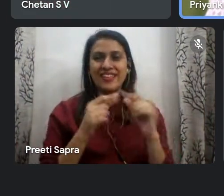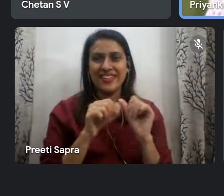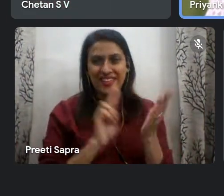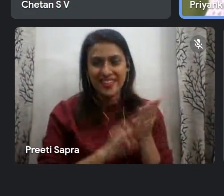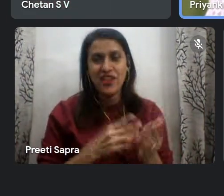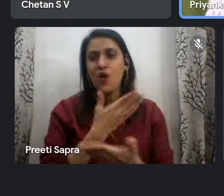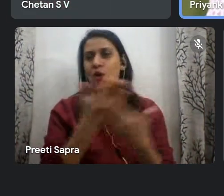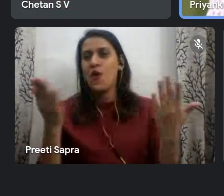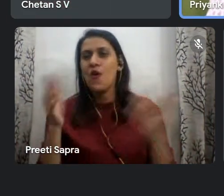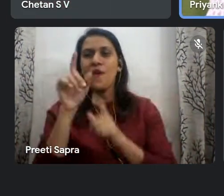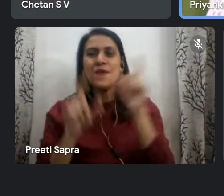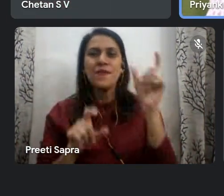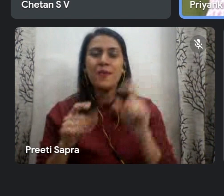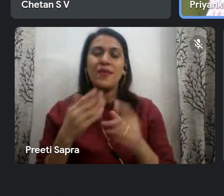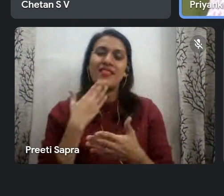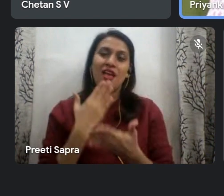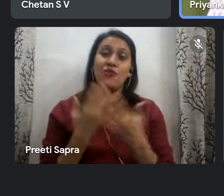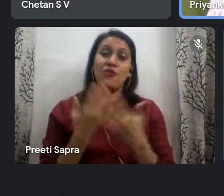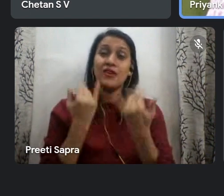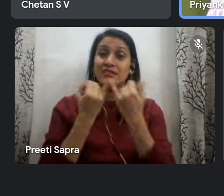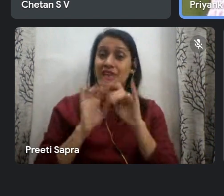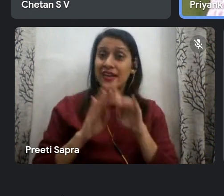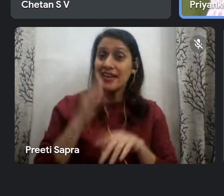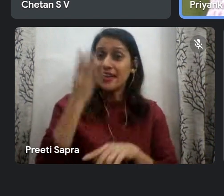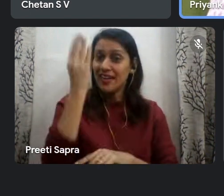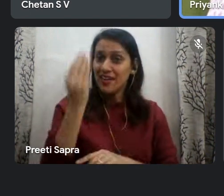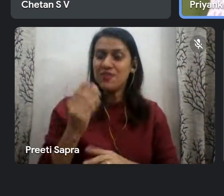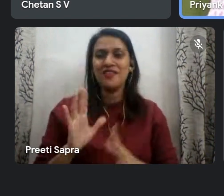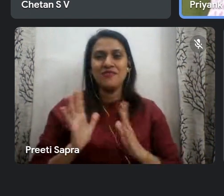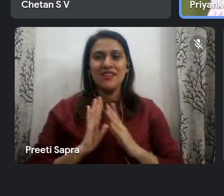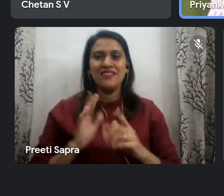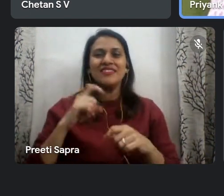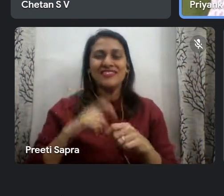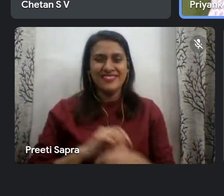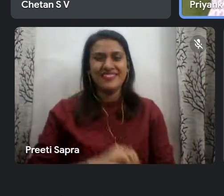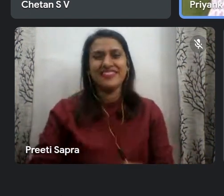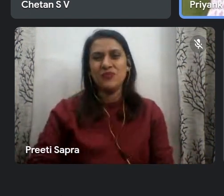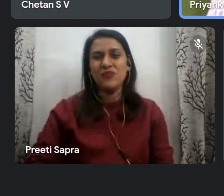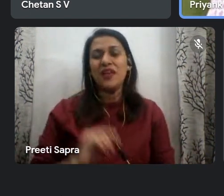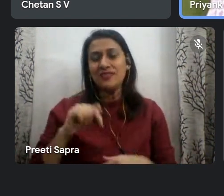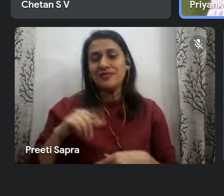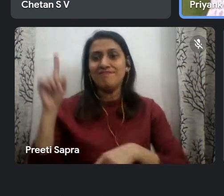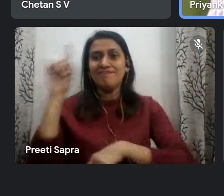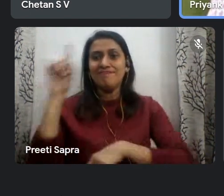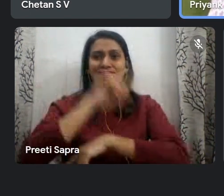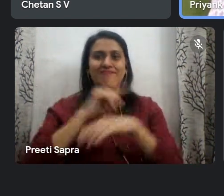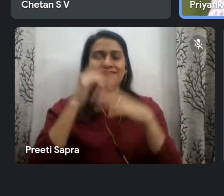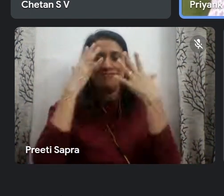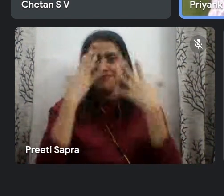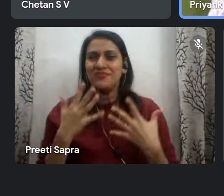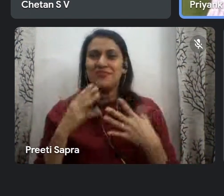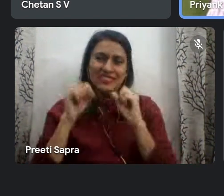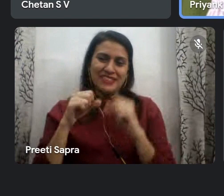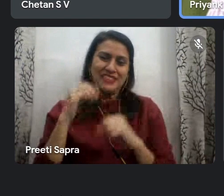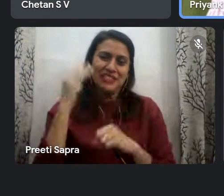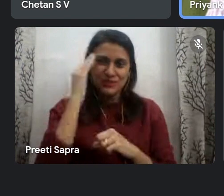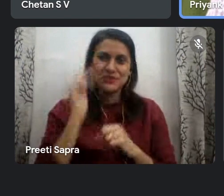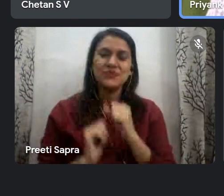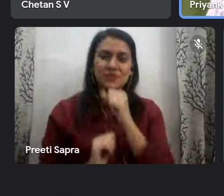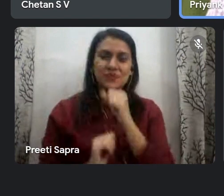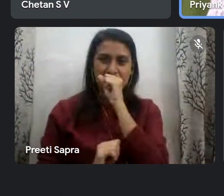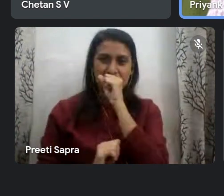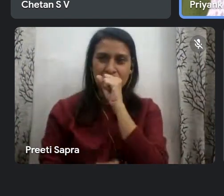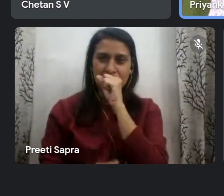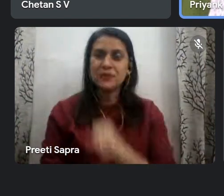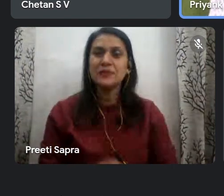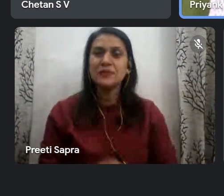up on a Sunday evening. I know it must be pretty exhausting, but yes, to